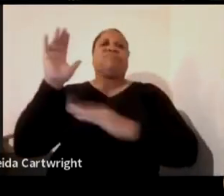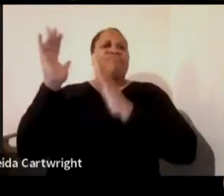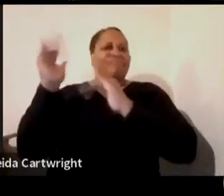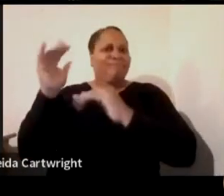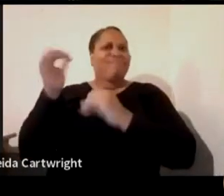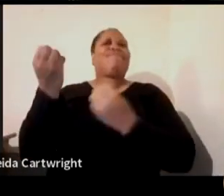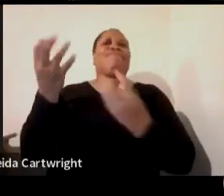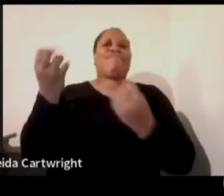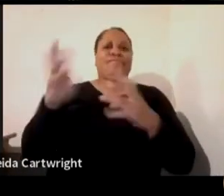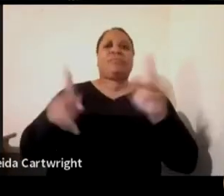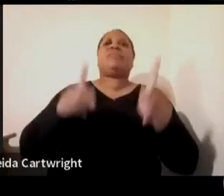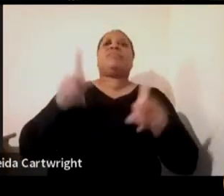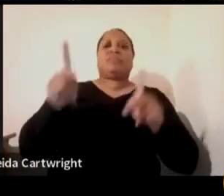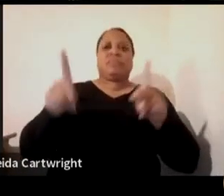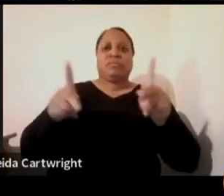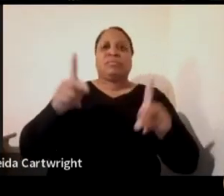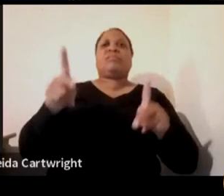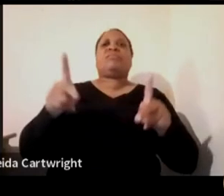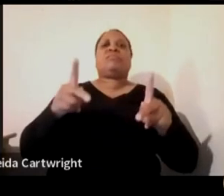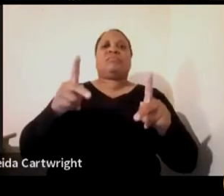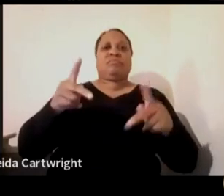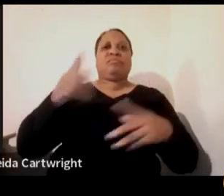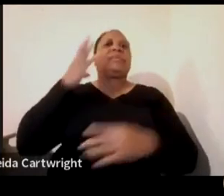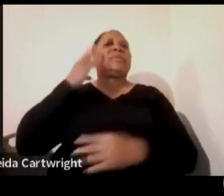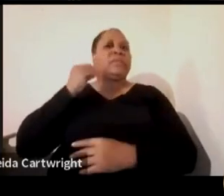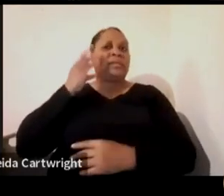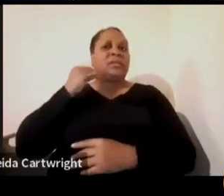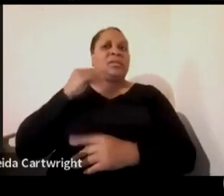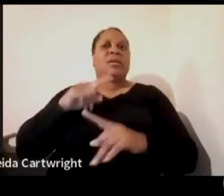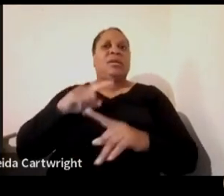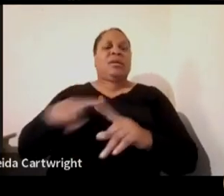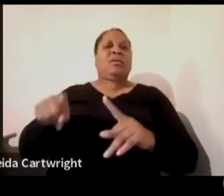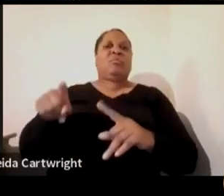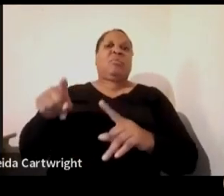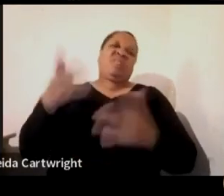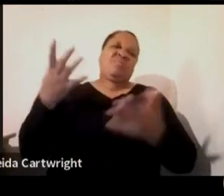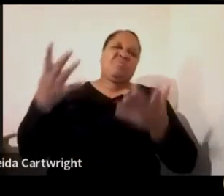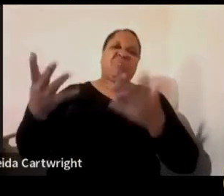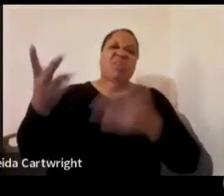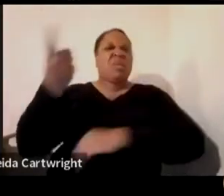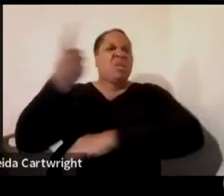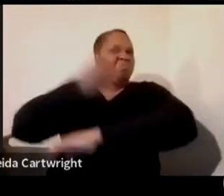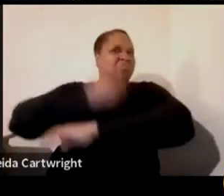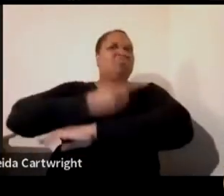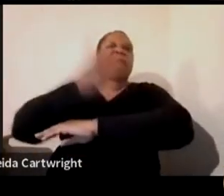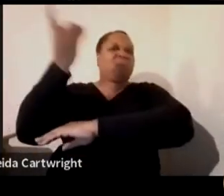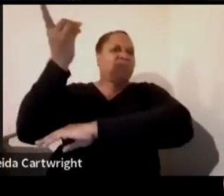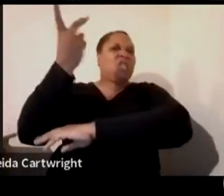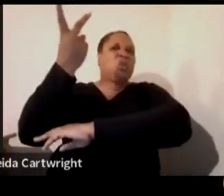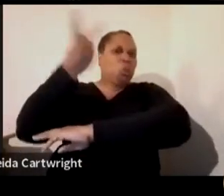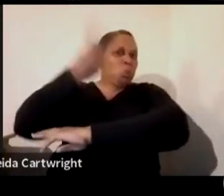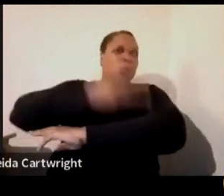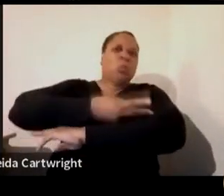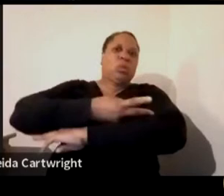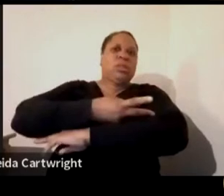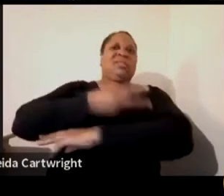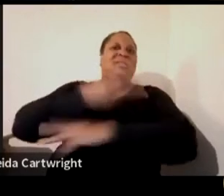that many people may in fact get those side effects, but they last for 1 or 2 days and then they go